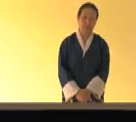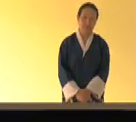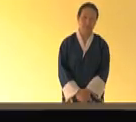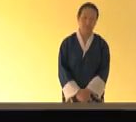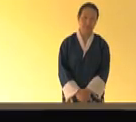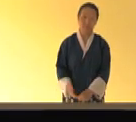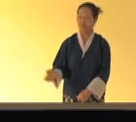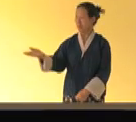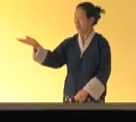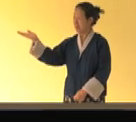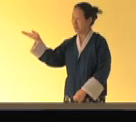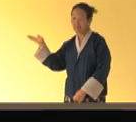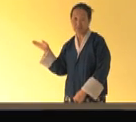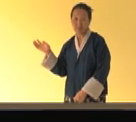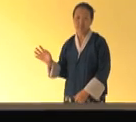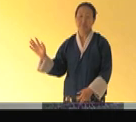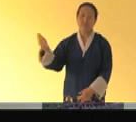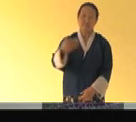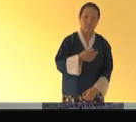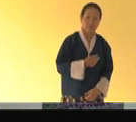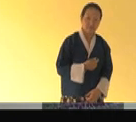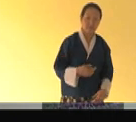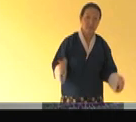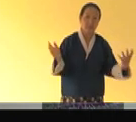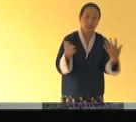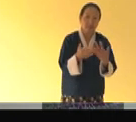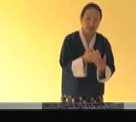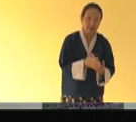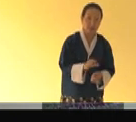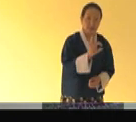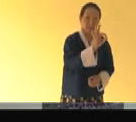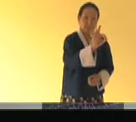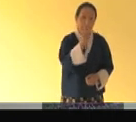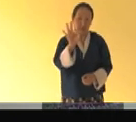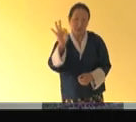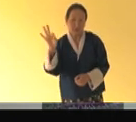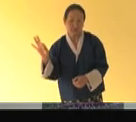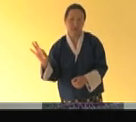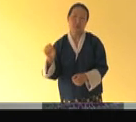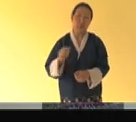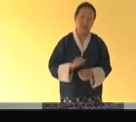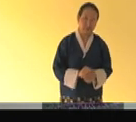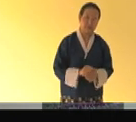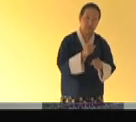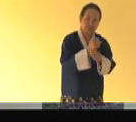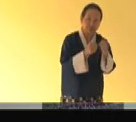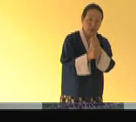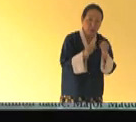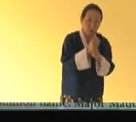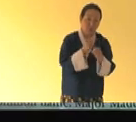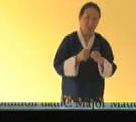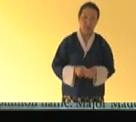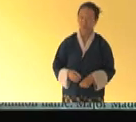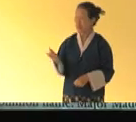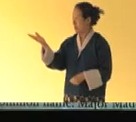So this corner is for the common ornamental plant. So in this lighted box, this